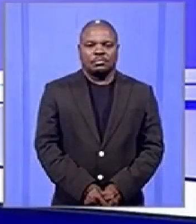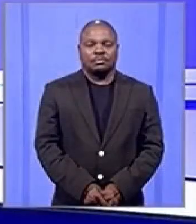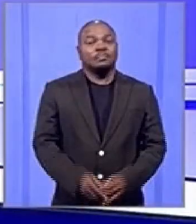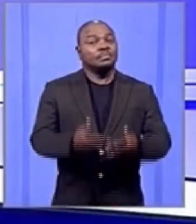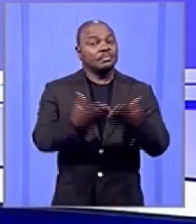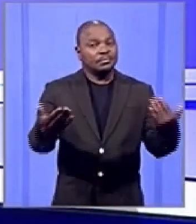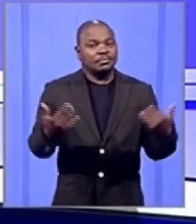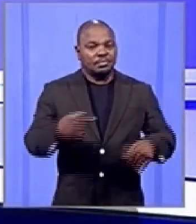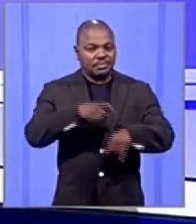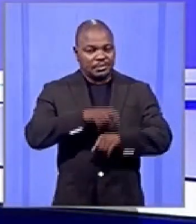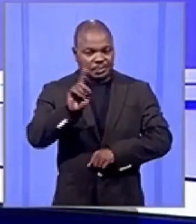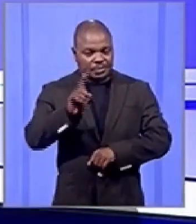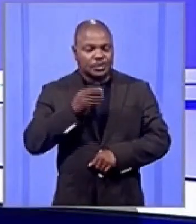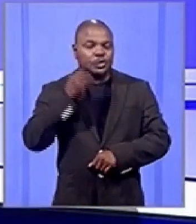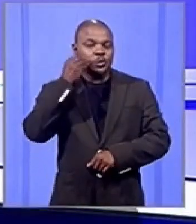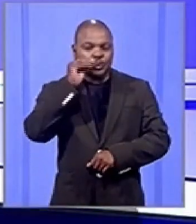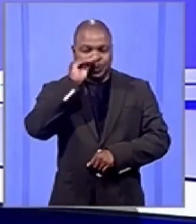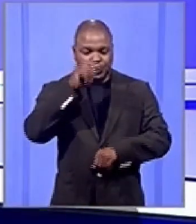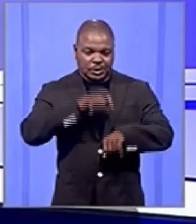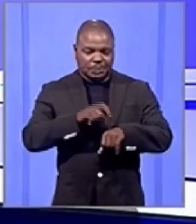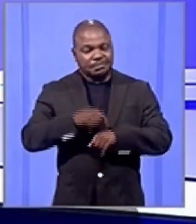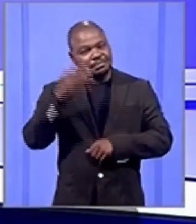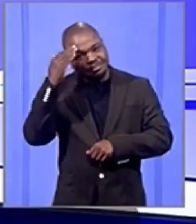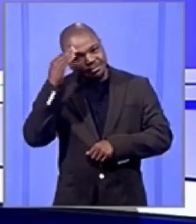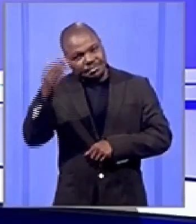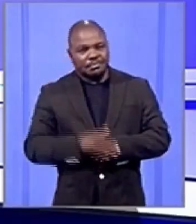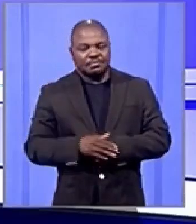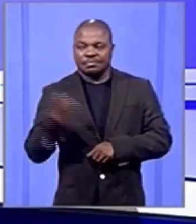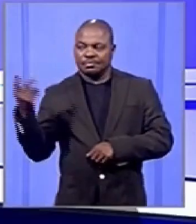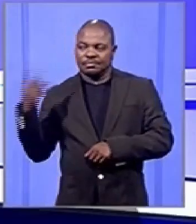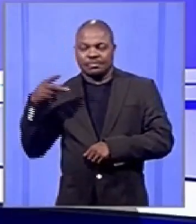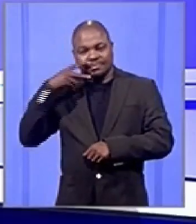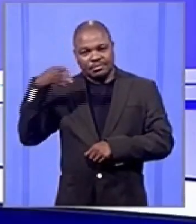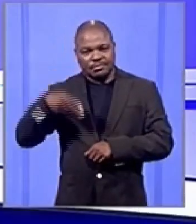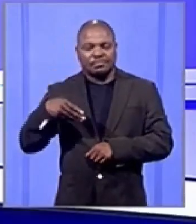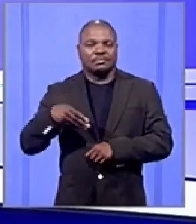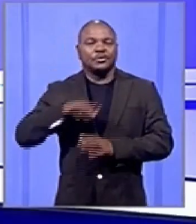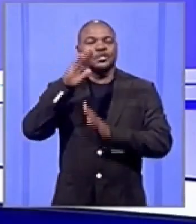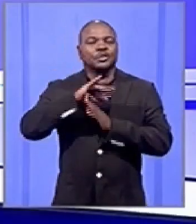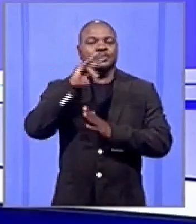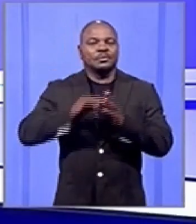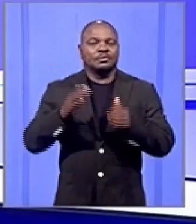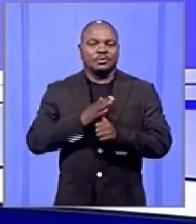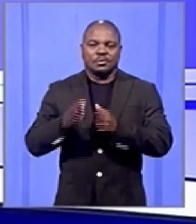Moibetse ke nako ya ditaba tsa Sesotho dumela ke mole Augustine Letlalo pe ke hlosa ditaba.